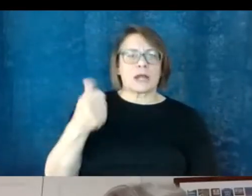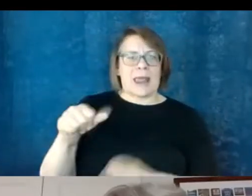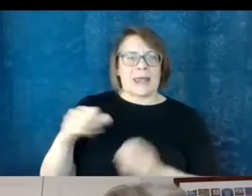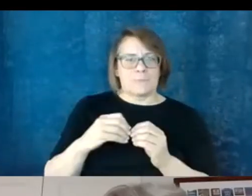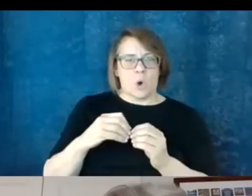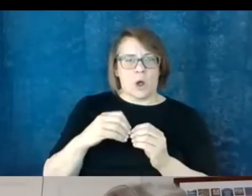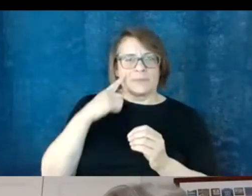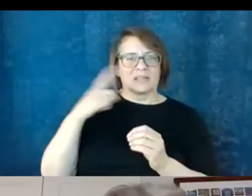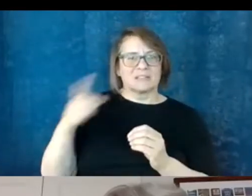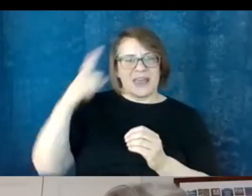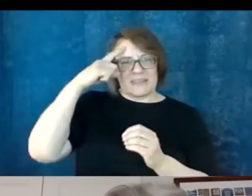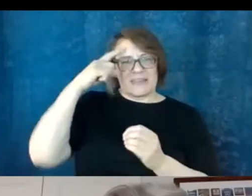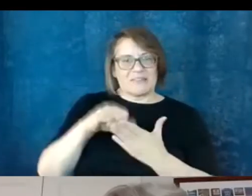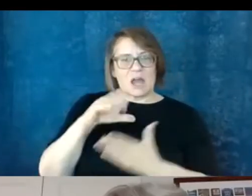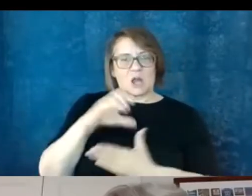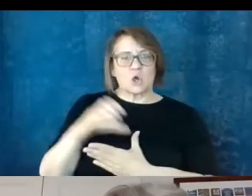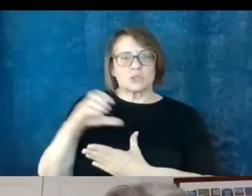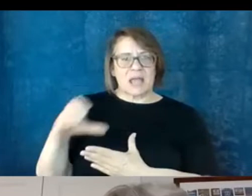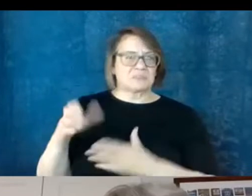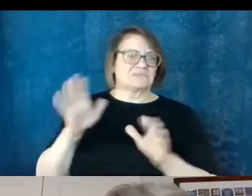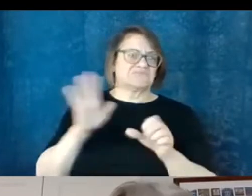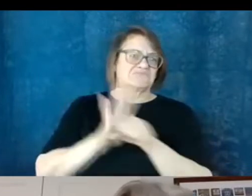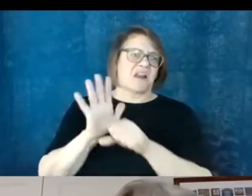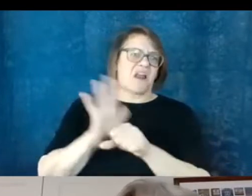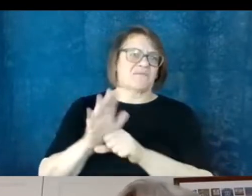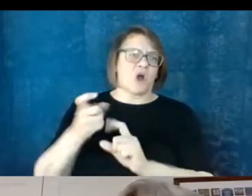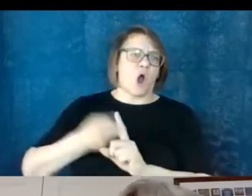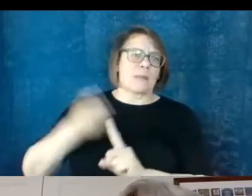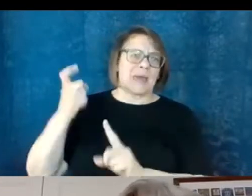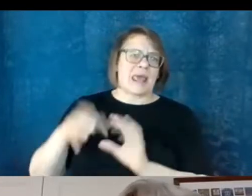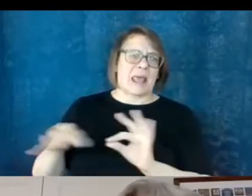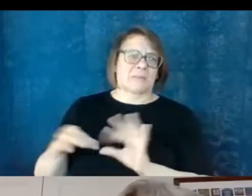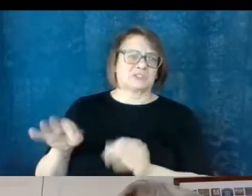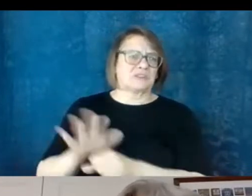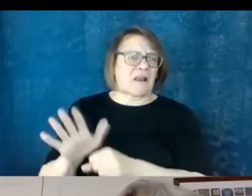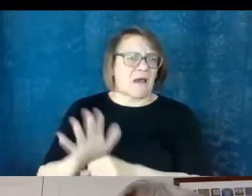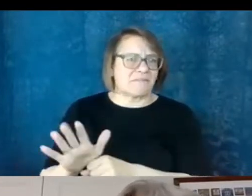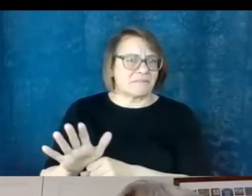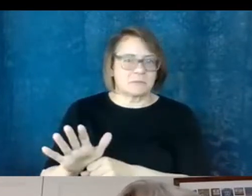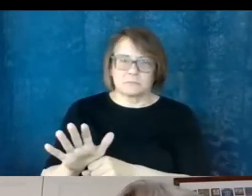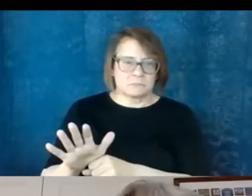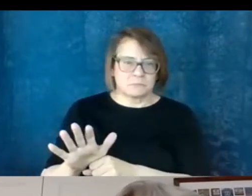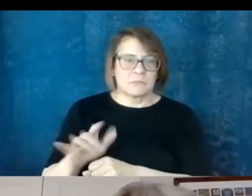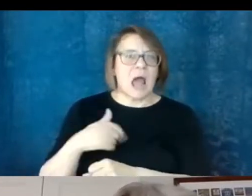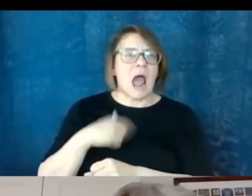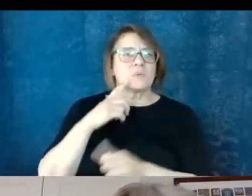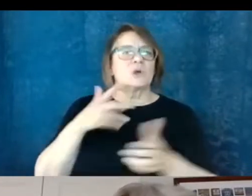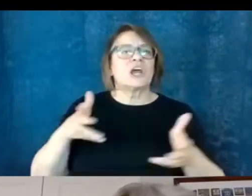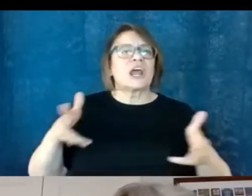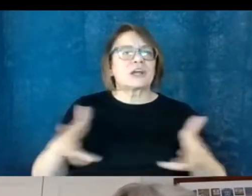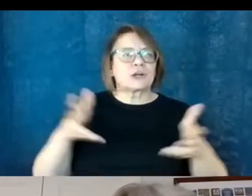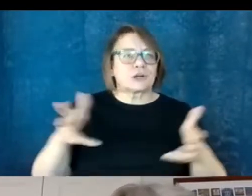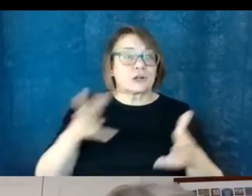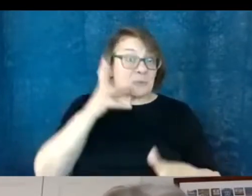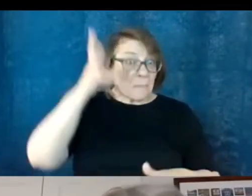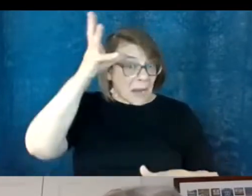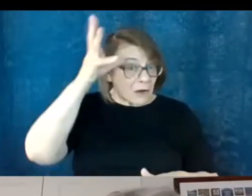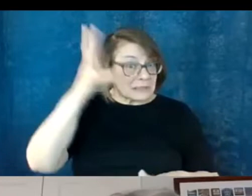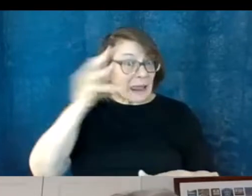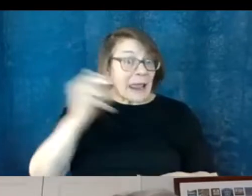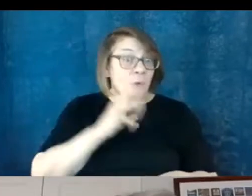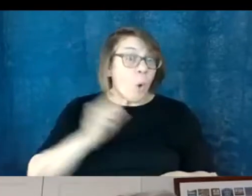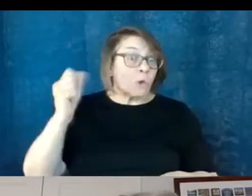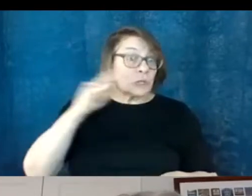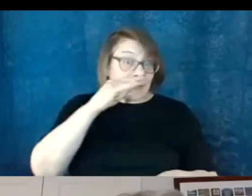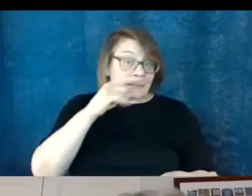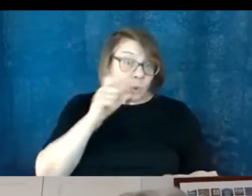that the auto captions are just as good. I would encourage parents and older children who can advocate